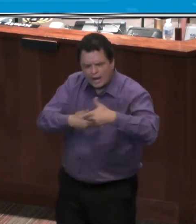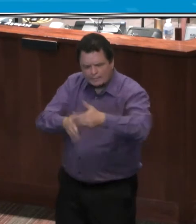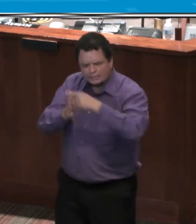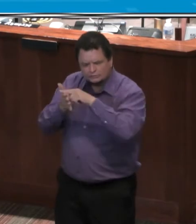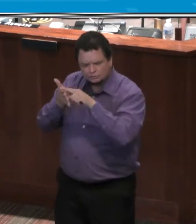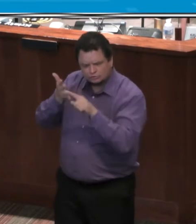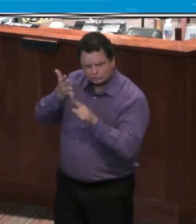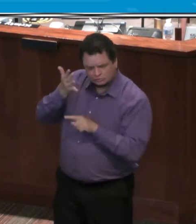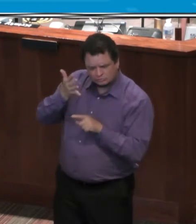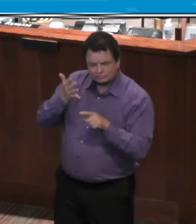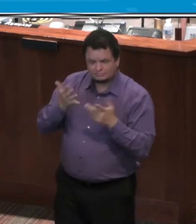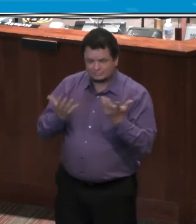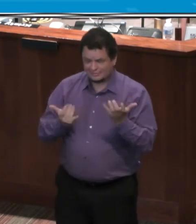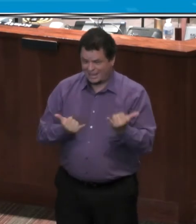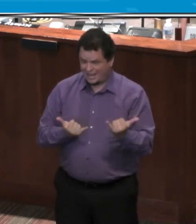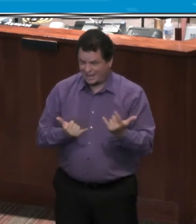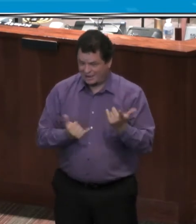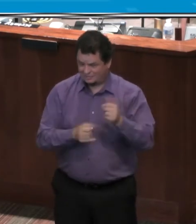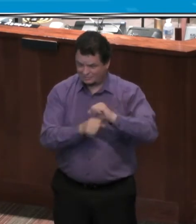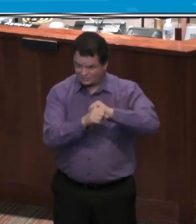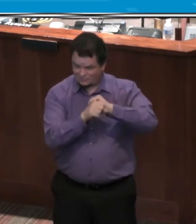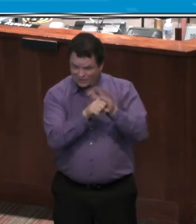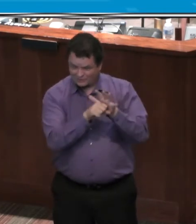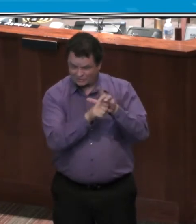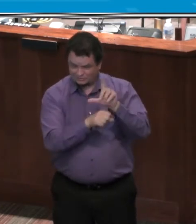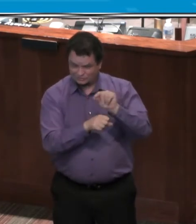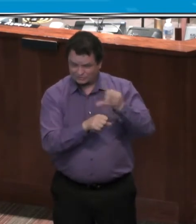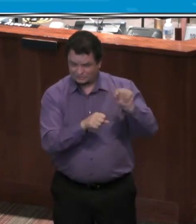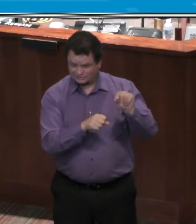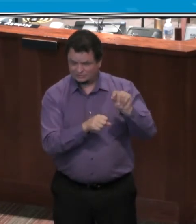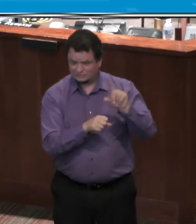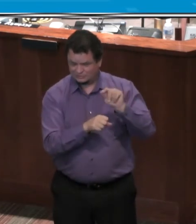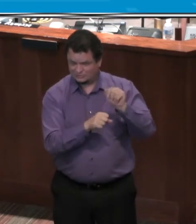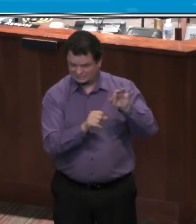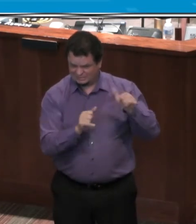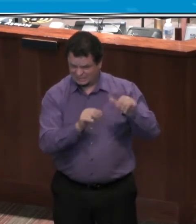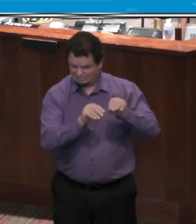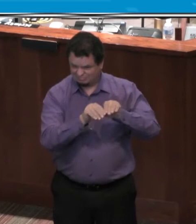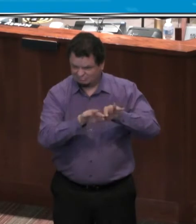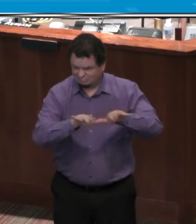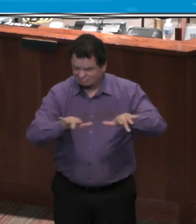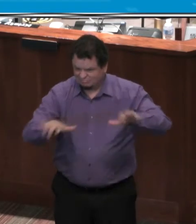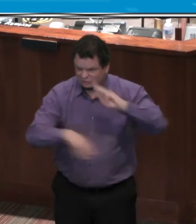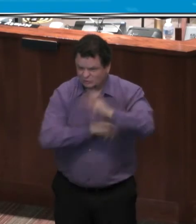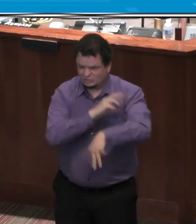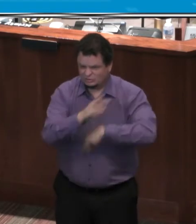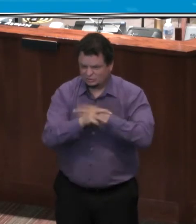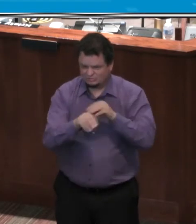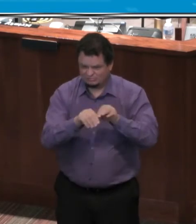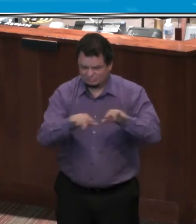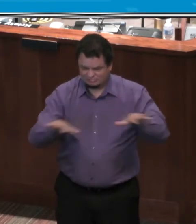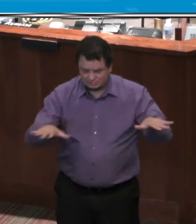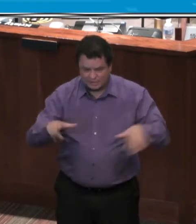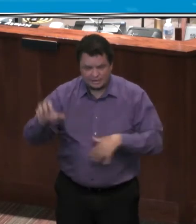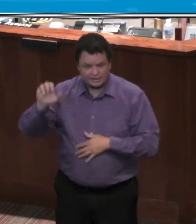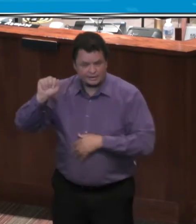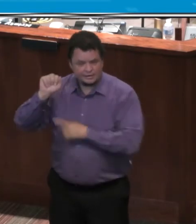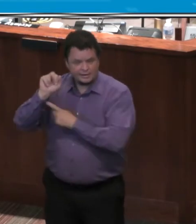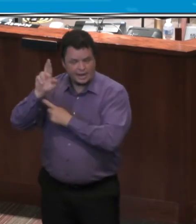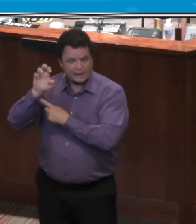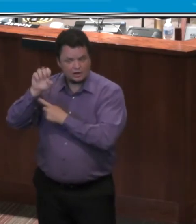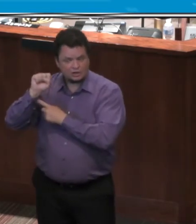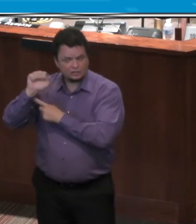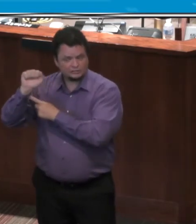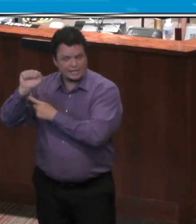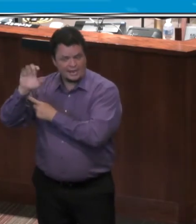COVID-19 global pandemic, the Coronavirus CARES Act was passed by Congress and signed into law by the President